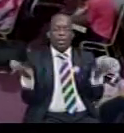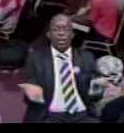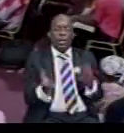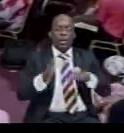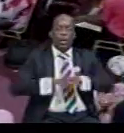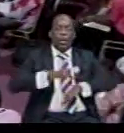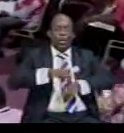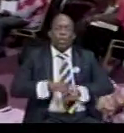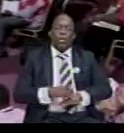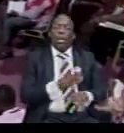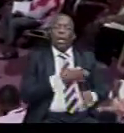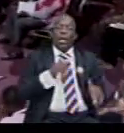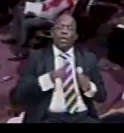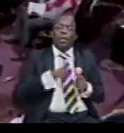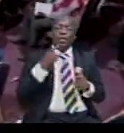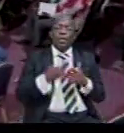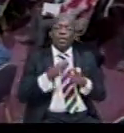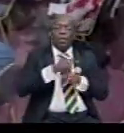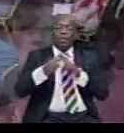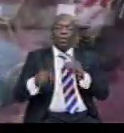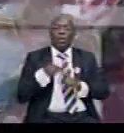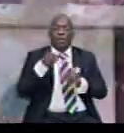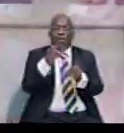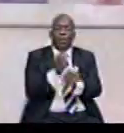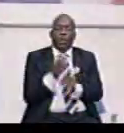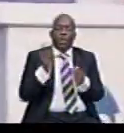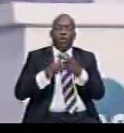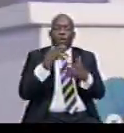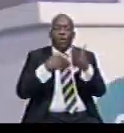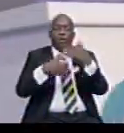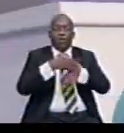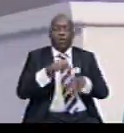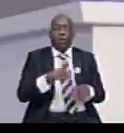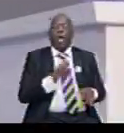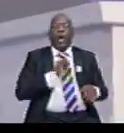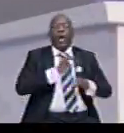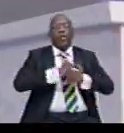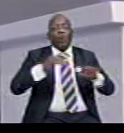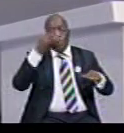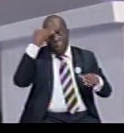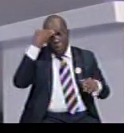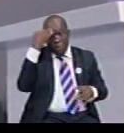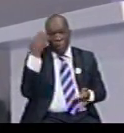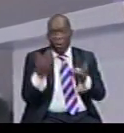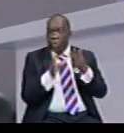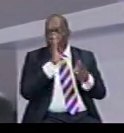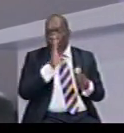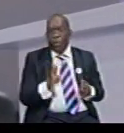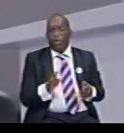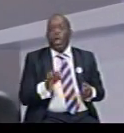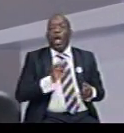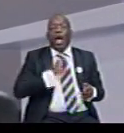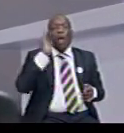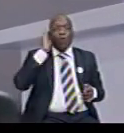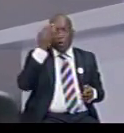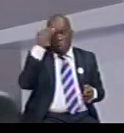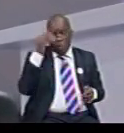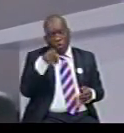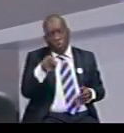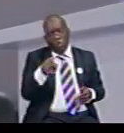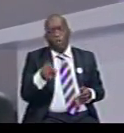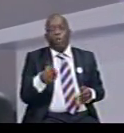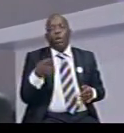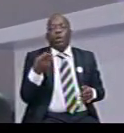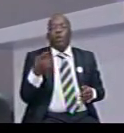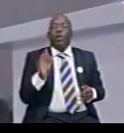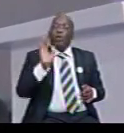get to heaven, I don't know whether I'll recognize you, because your glory will be so bright and shining.